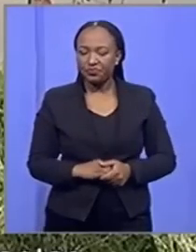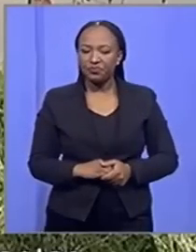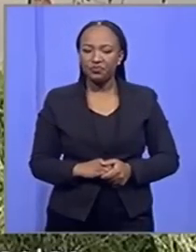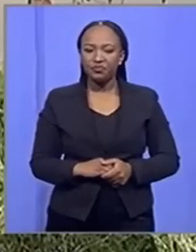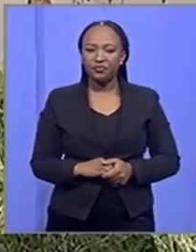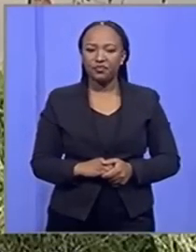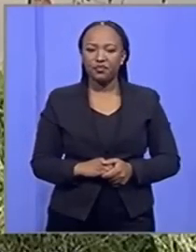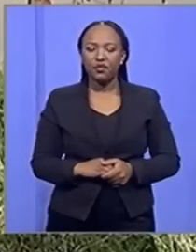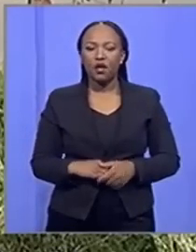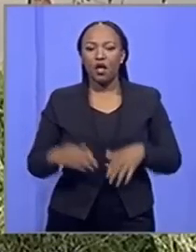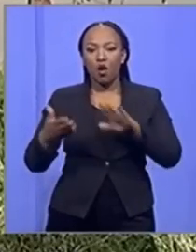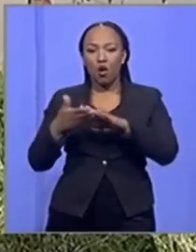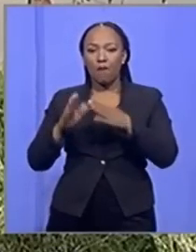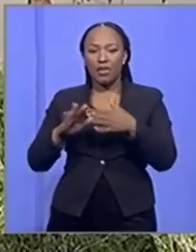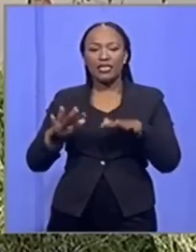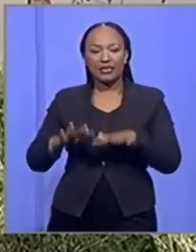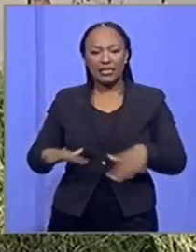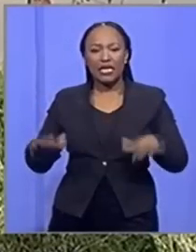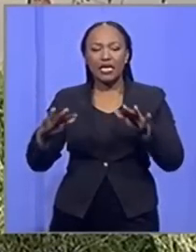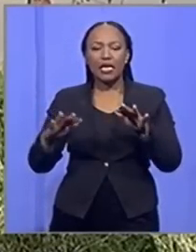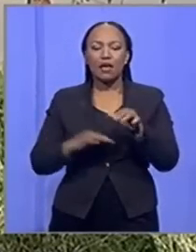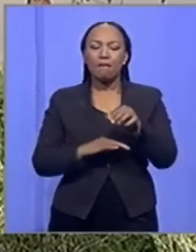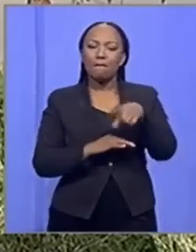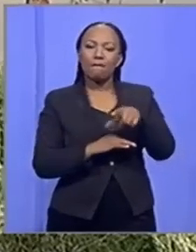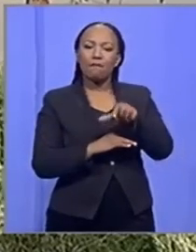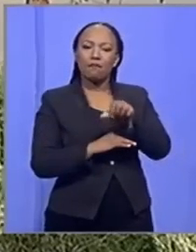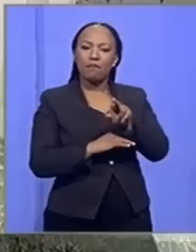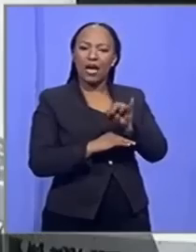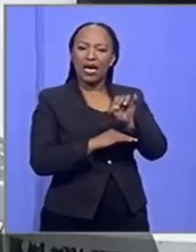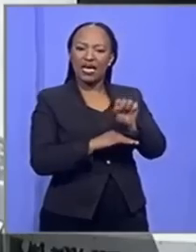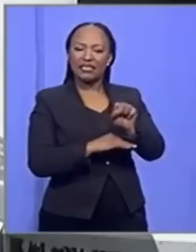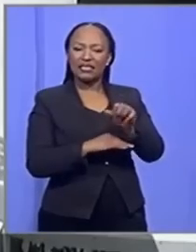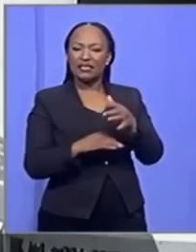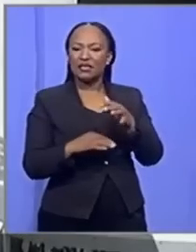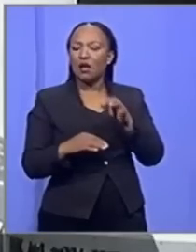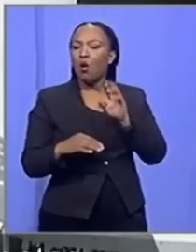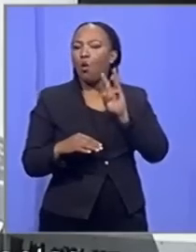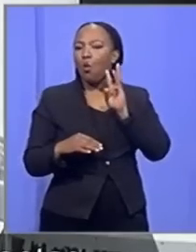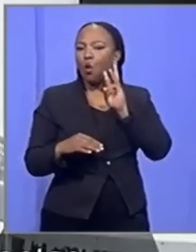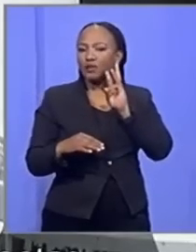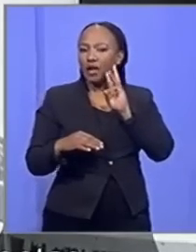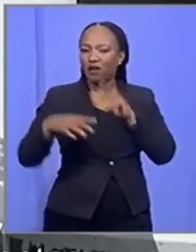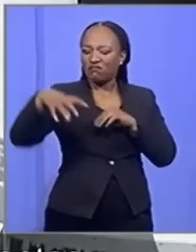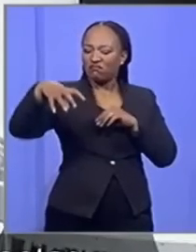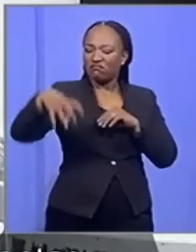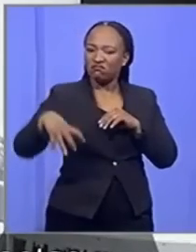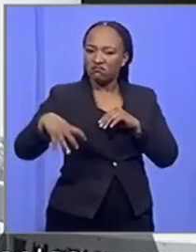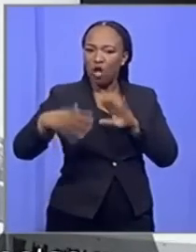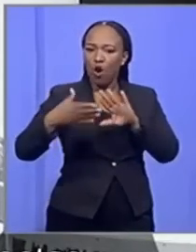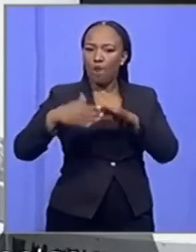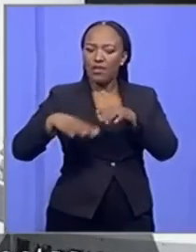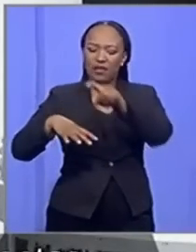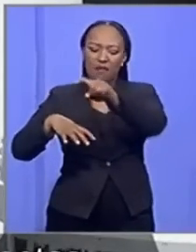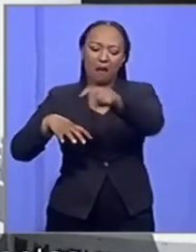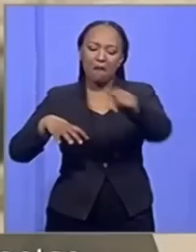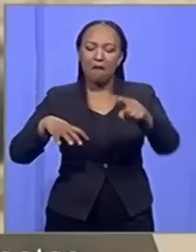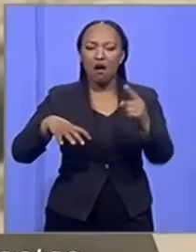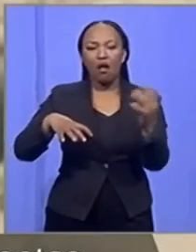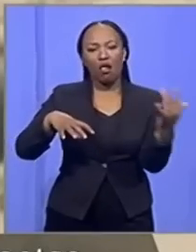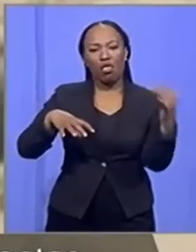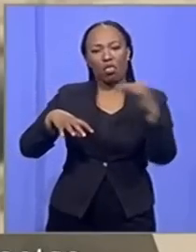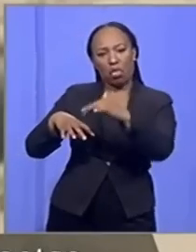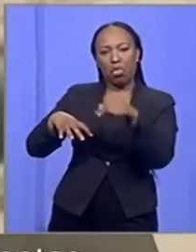Baagi bangwe ba kwa Parys ba santse ba ikaegile ka dipompo tseno tse di kopanelwang mme di fitlhelwa mo dikhutlong tsa mebila gore ba nne le